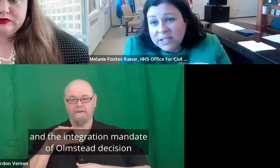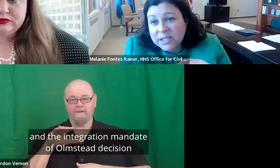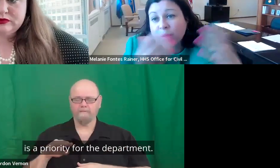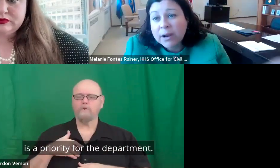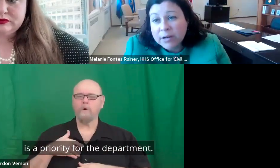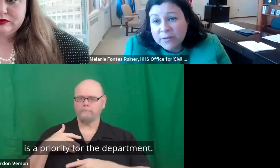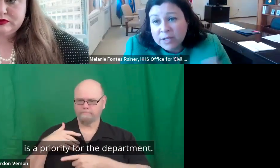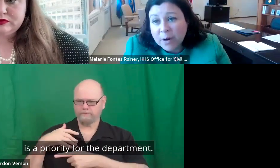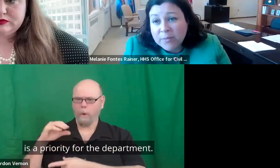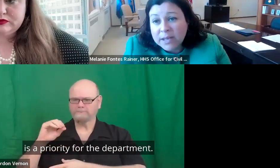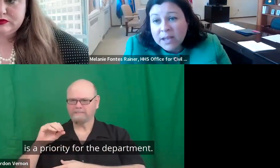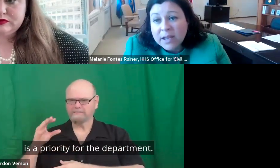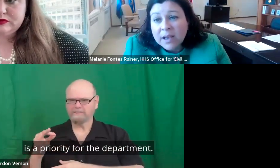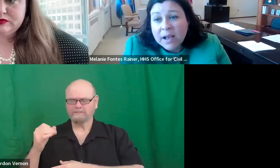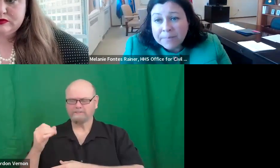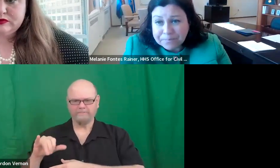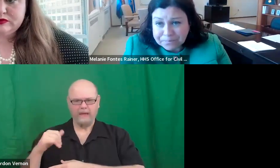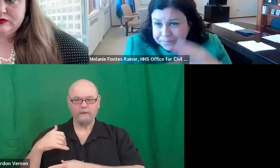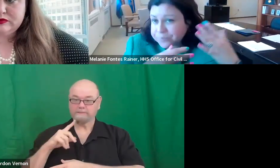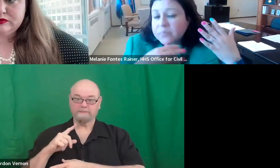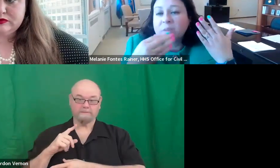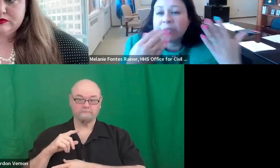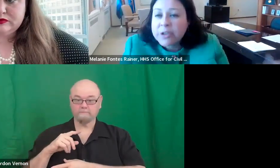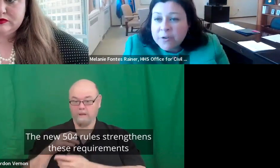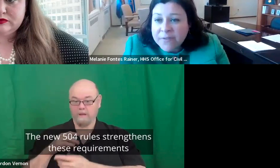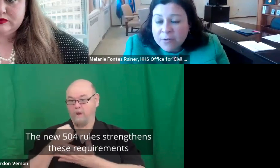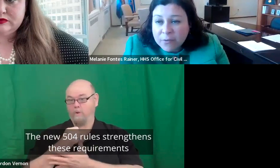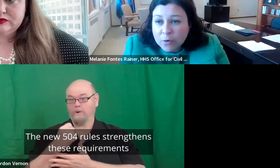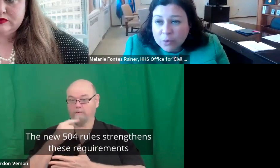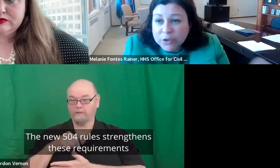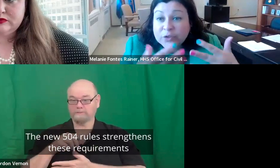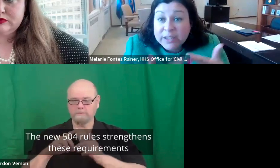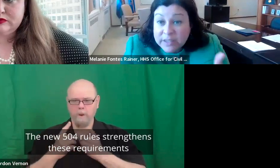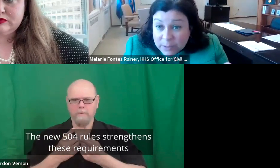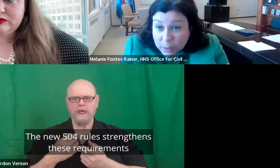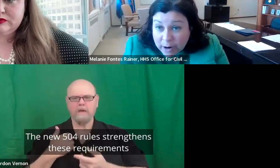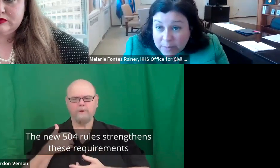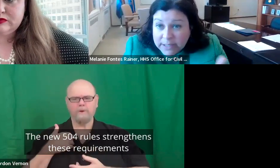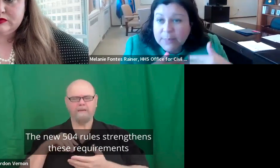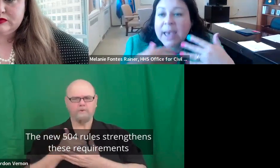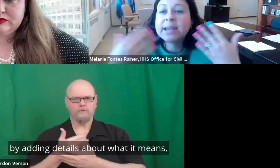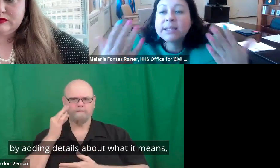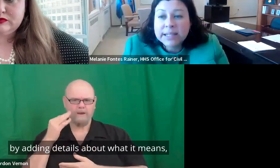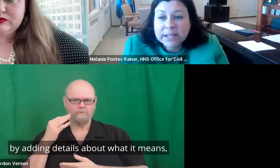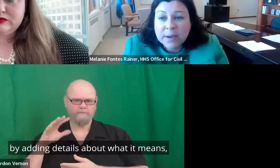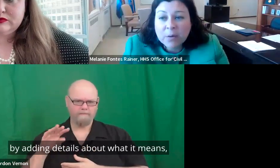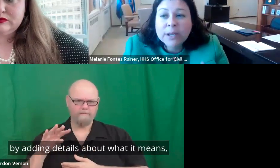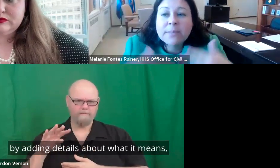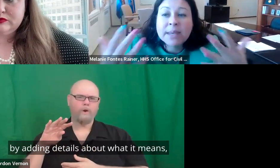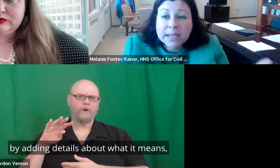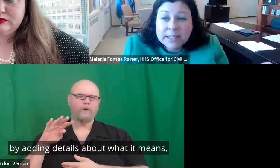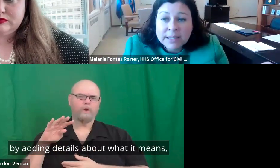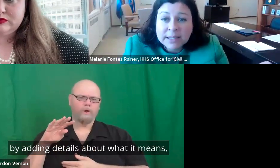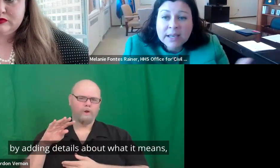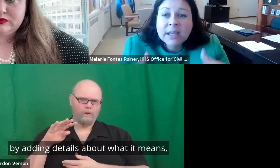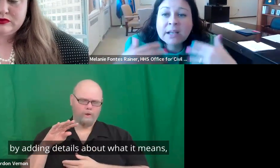Olmstead decision is a priority for the department. The new 504 rule strengthens these requirements by adding details about what